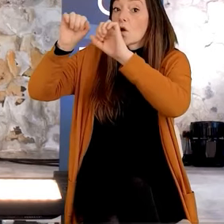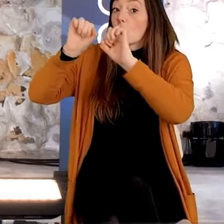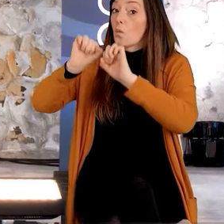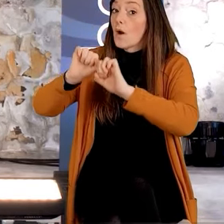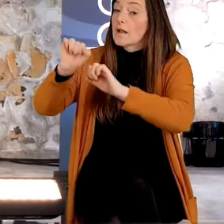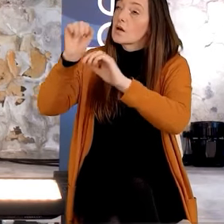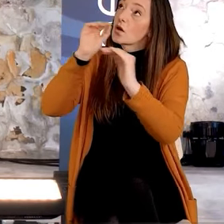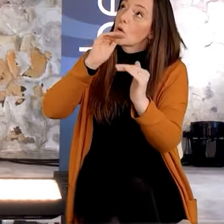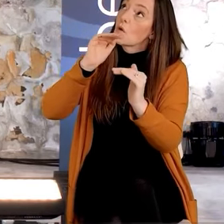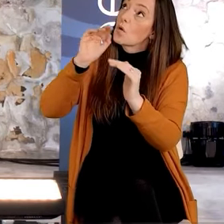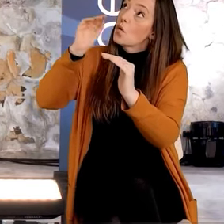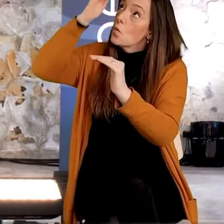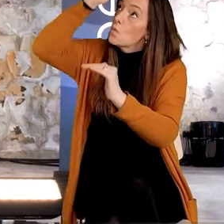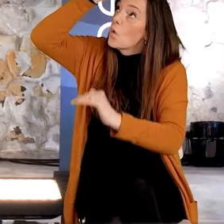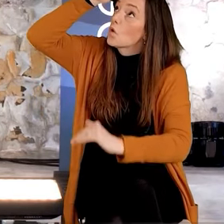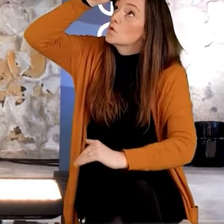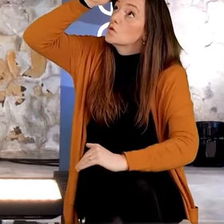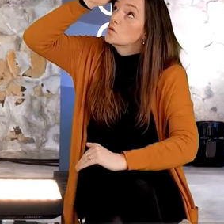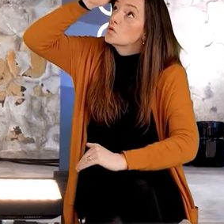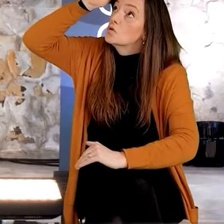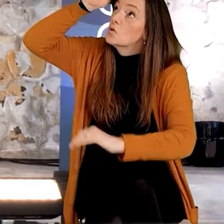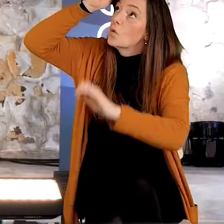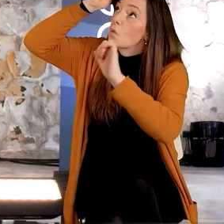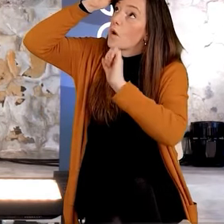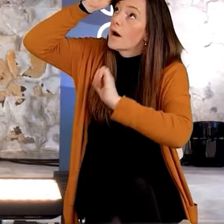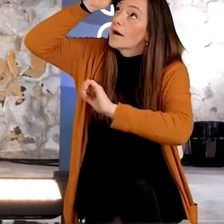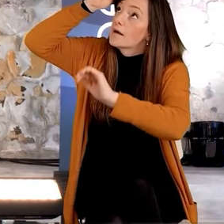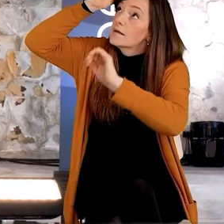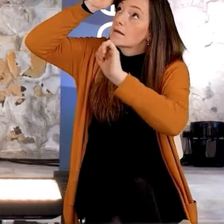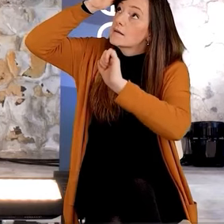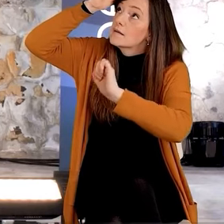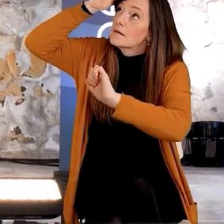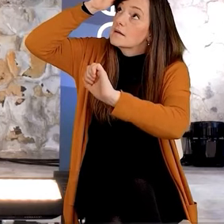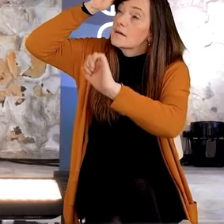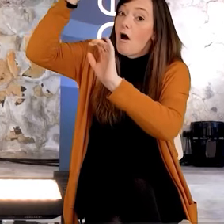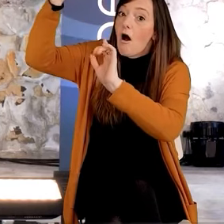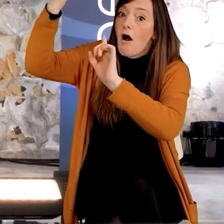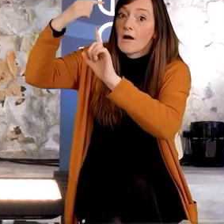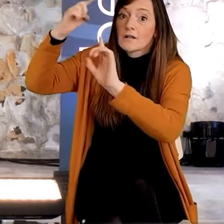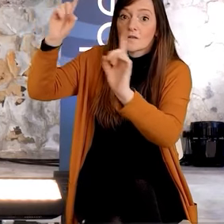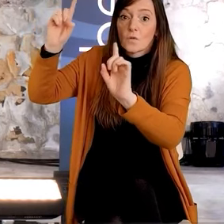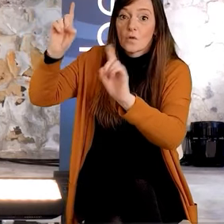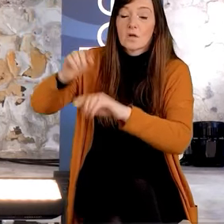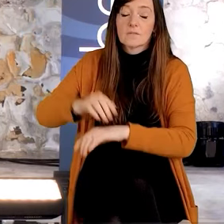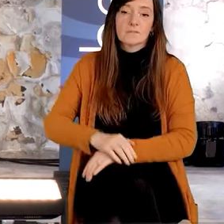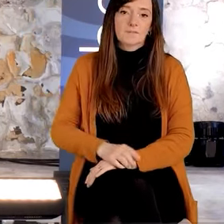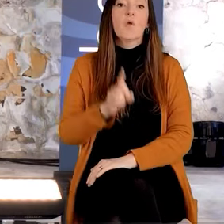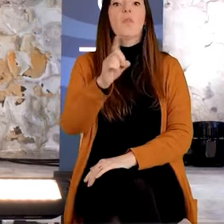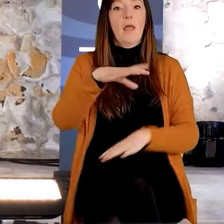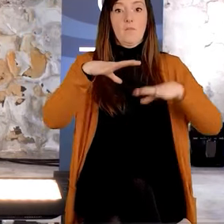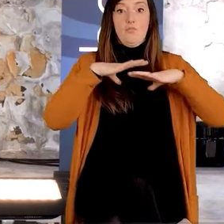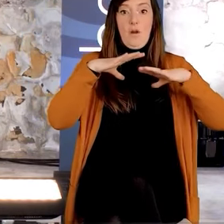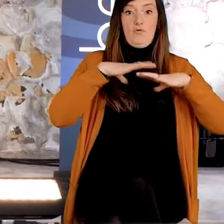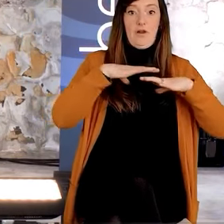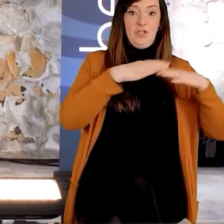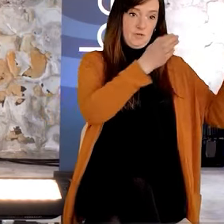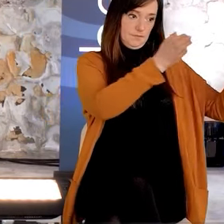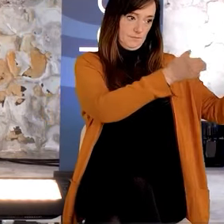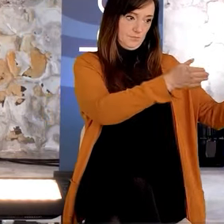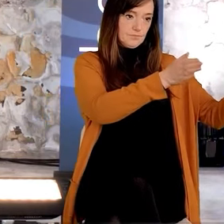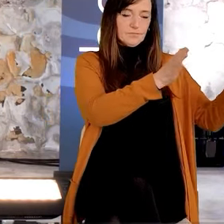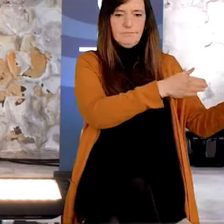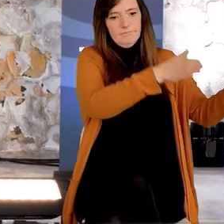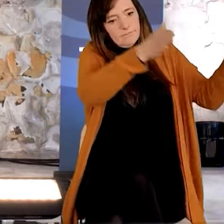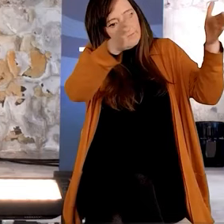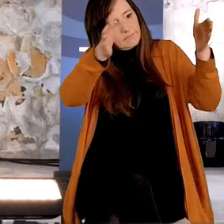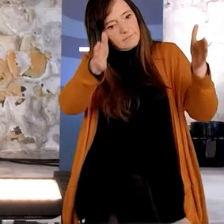see what our Heavenly Father will do by way of answer. So there's the preparation. Now, verses 4,